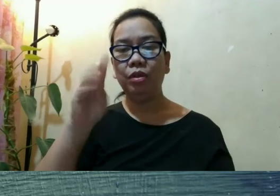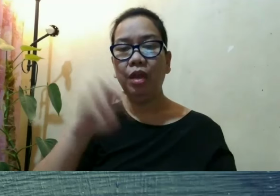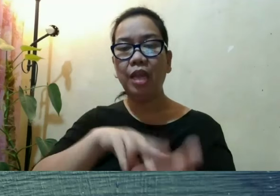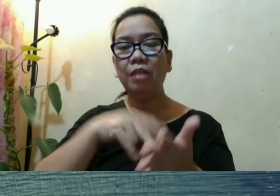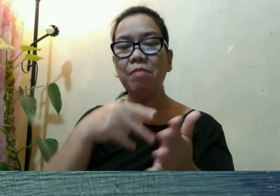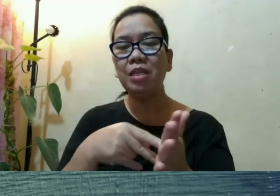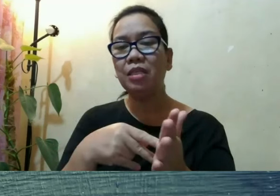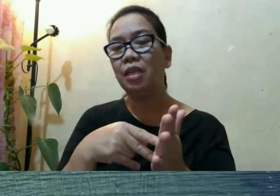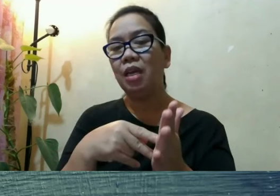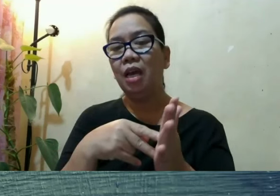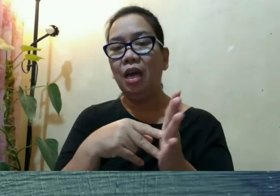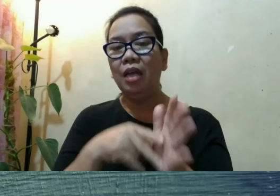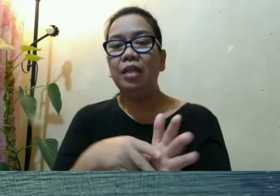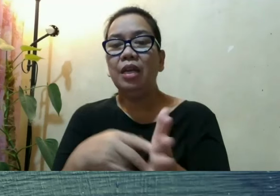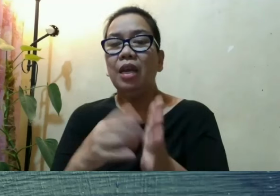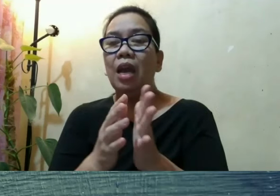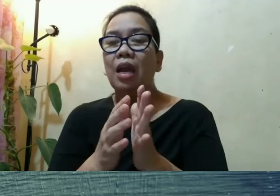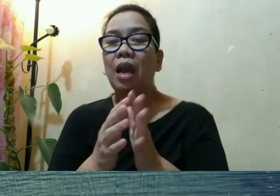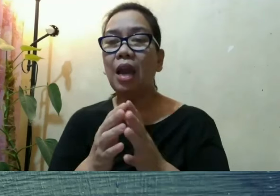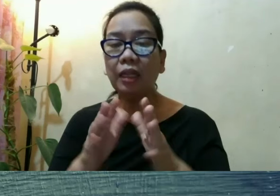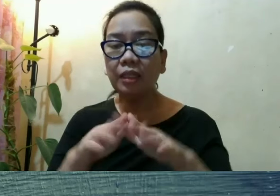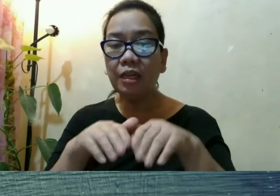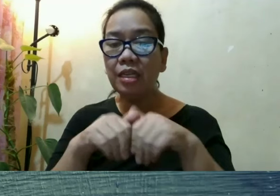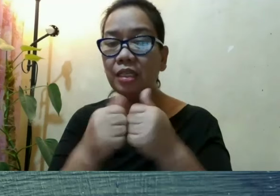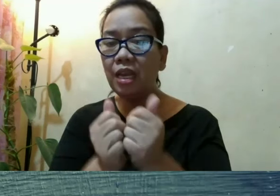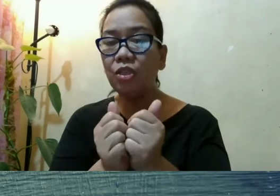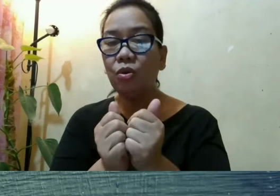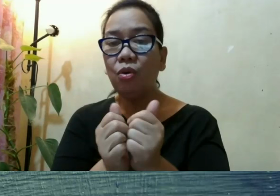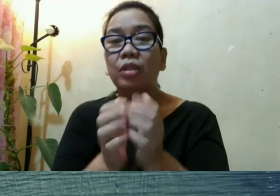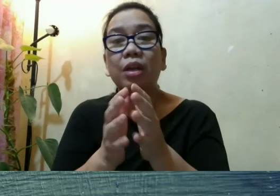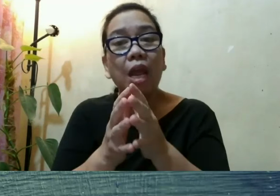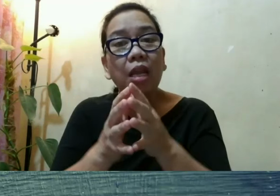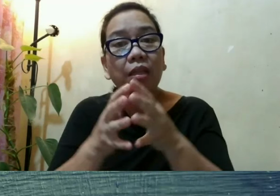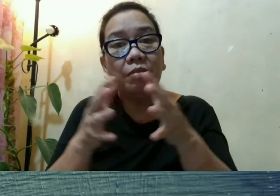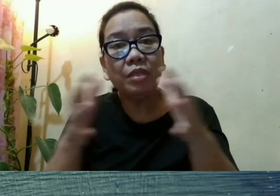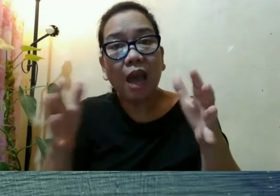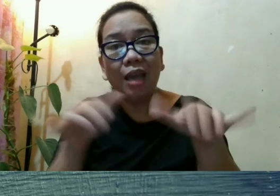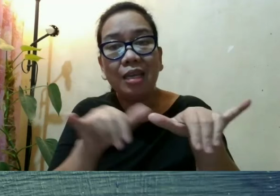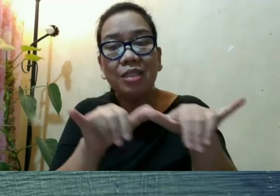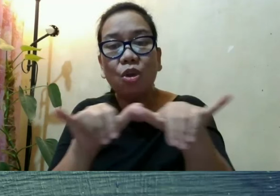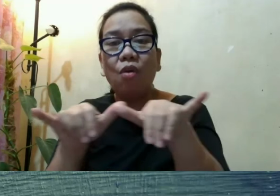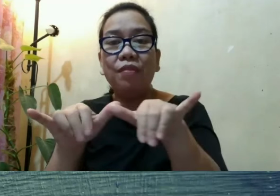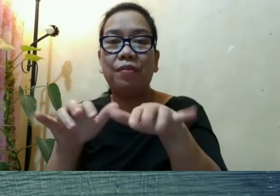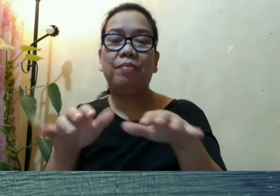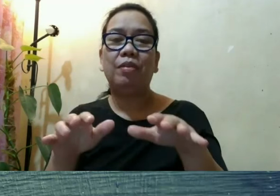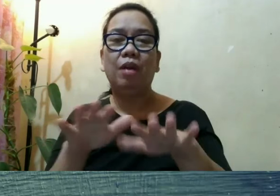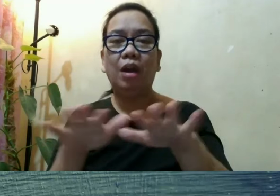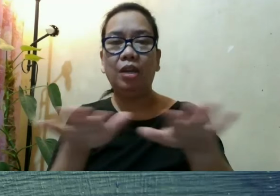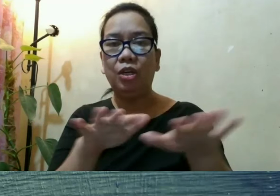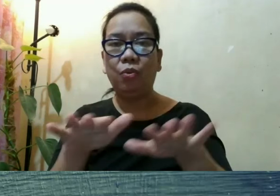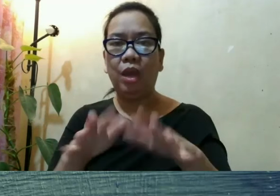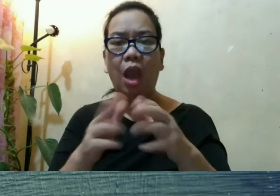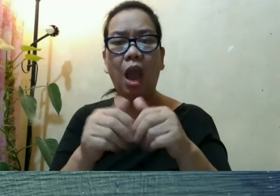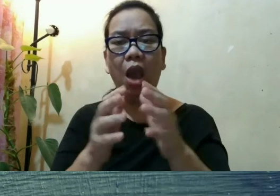magnitude, it means the characteristic or the relative size of